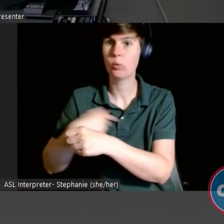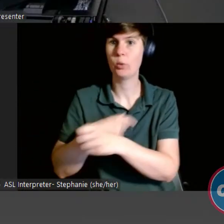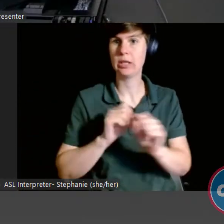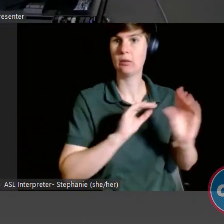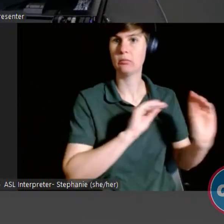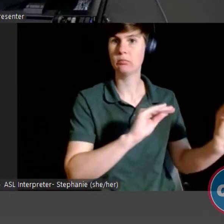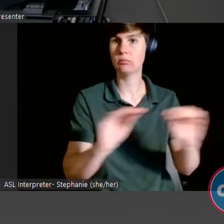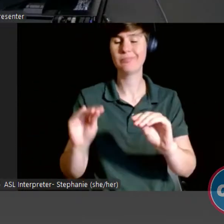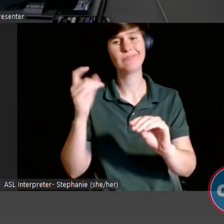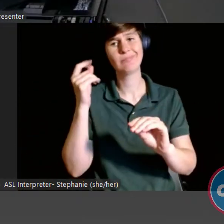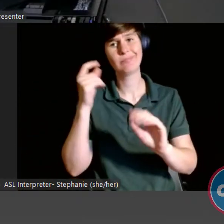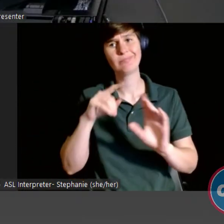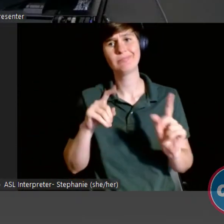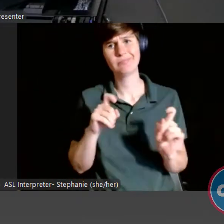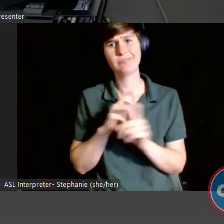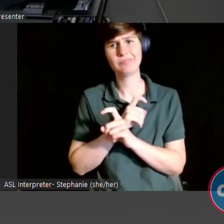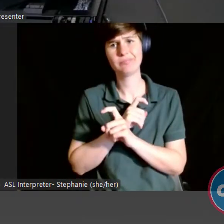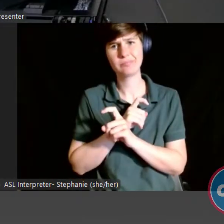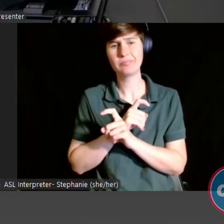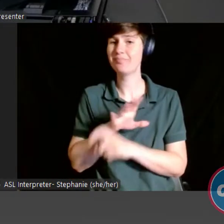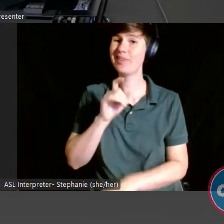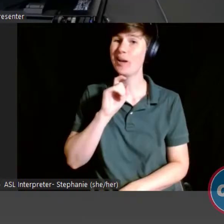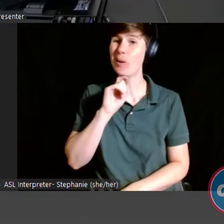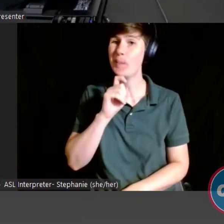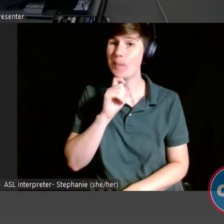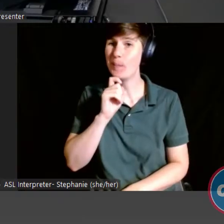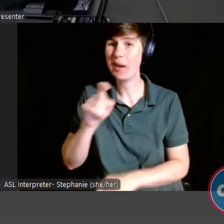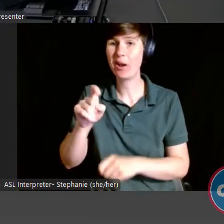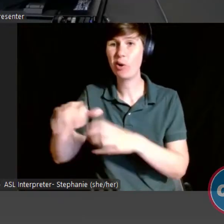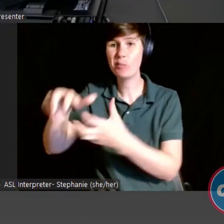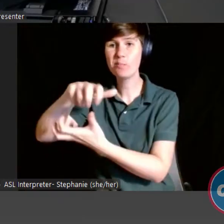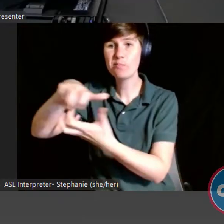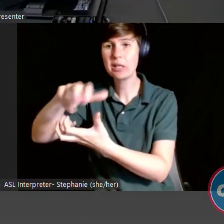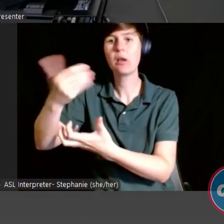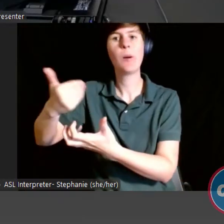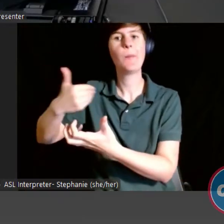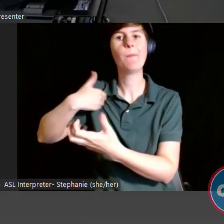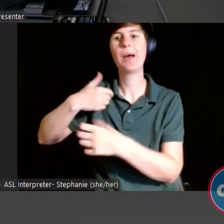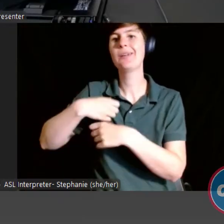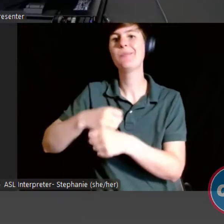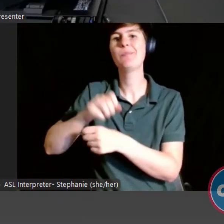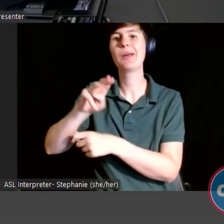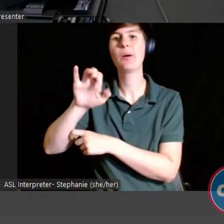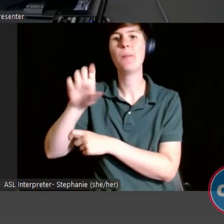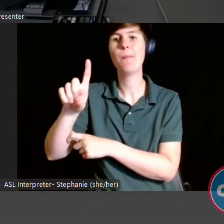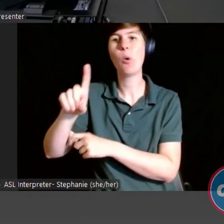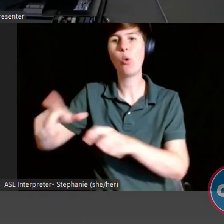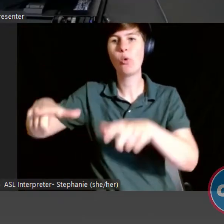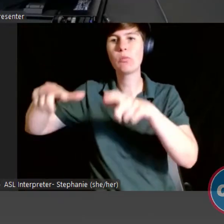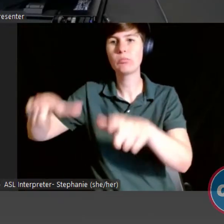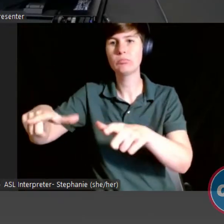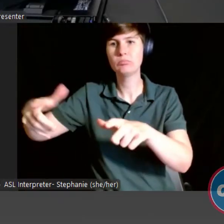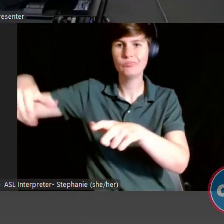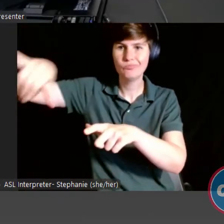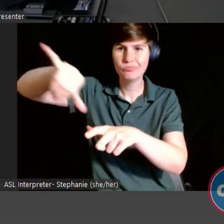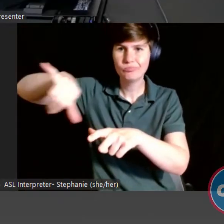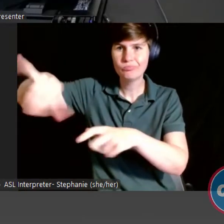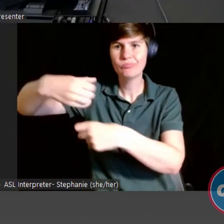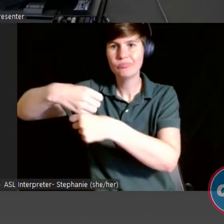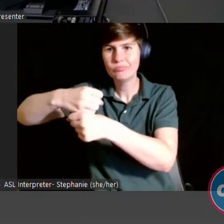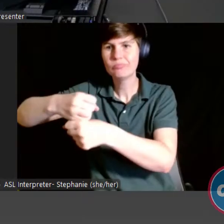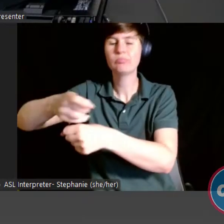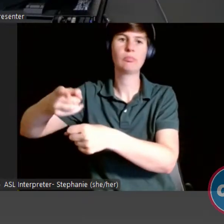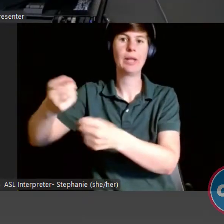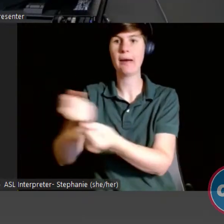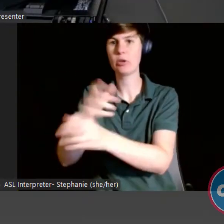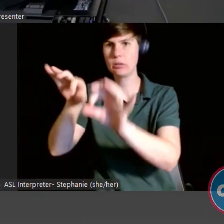a metal compound. They need to have a mold so that everything comes out just right and they can scale up production